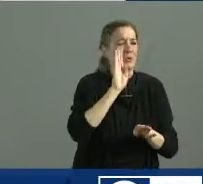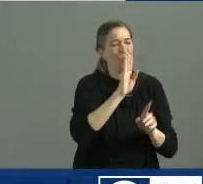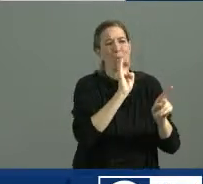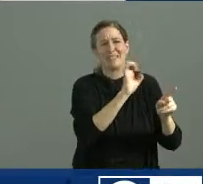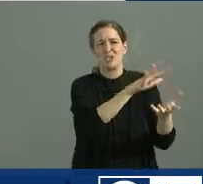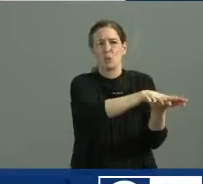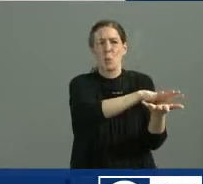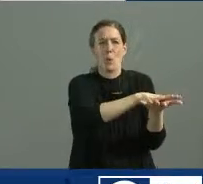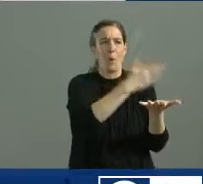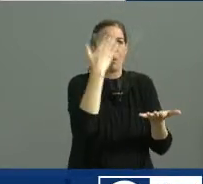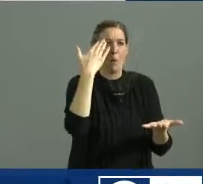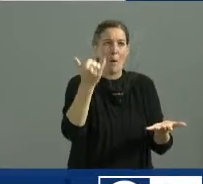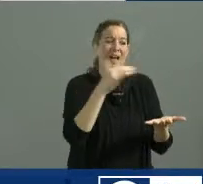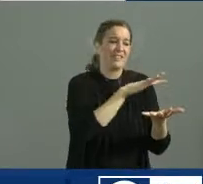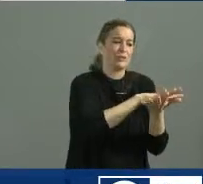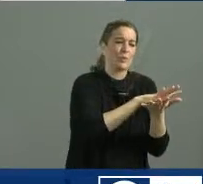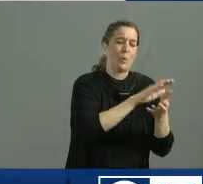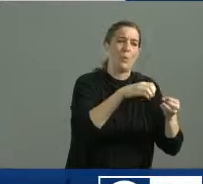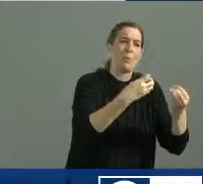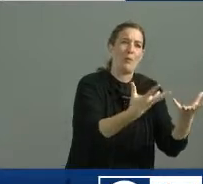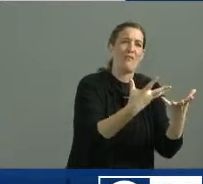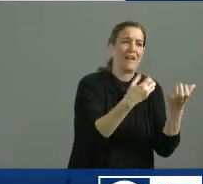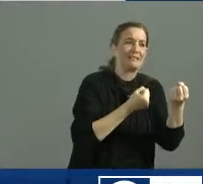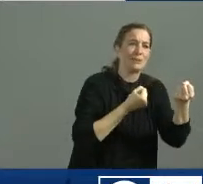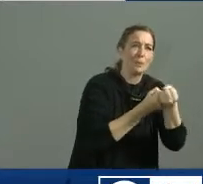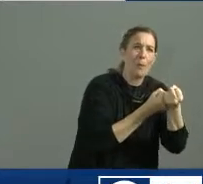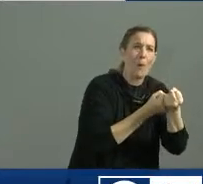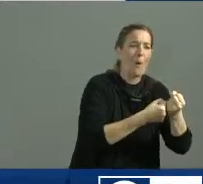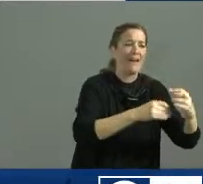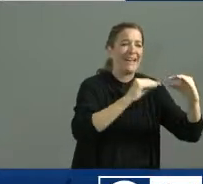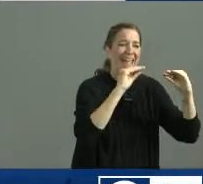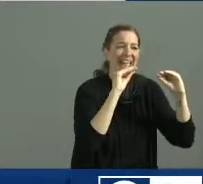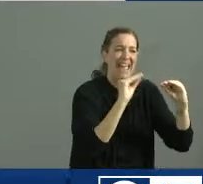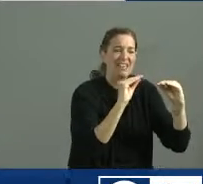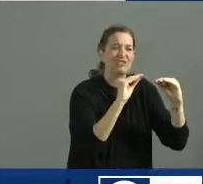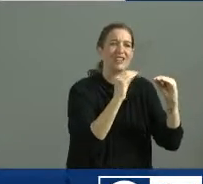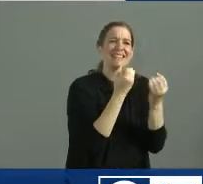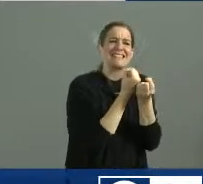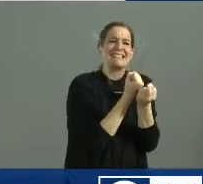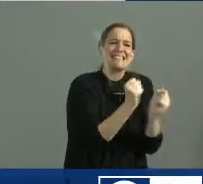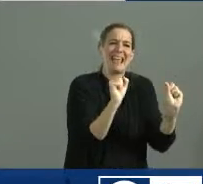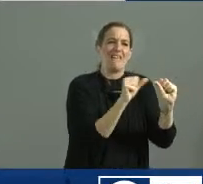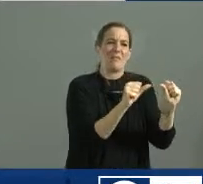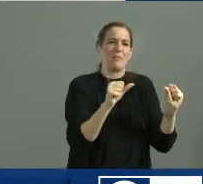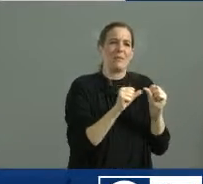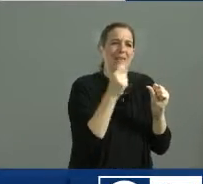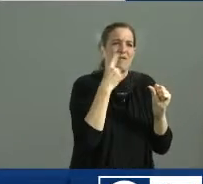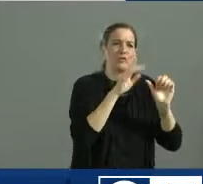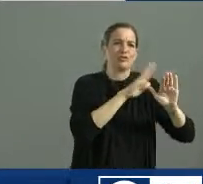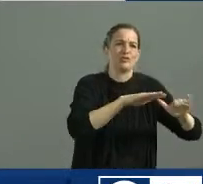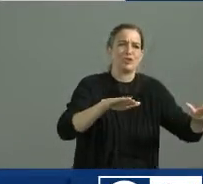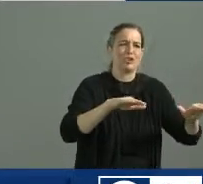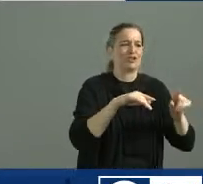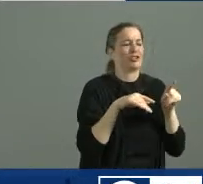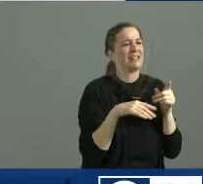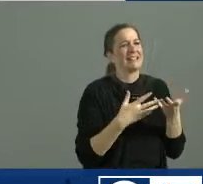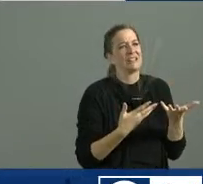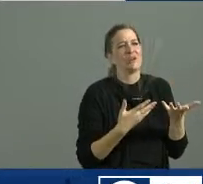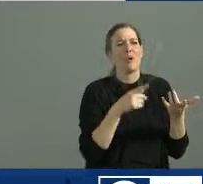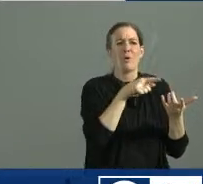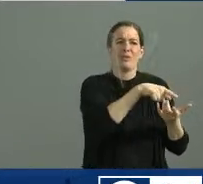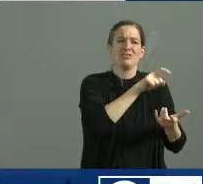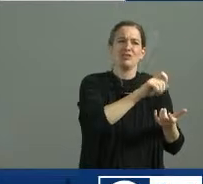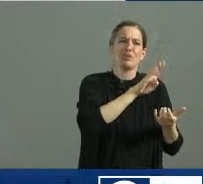supports and education and a safe place for our children that should be the last thing out of all of those activities that